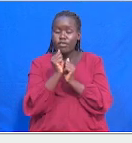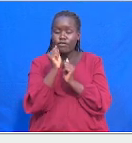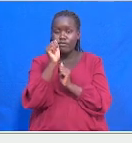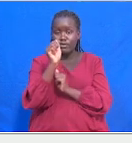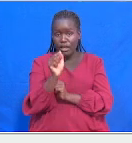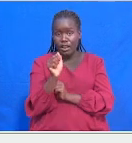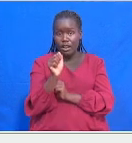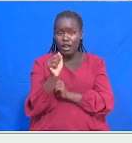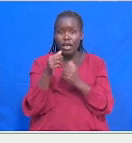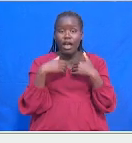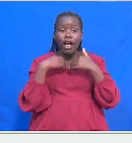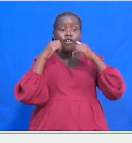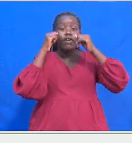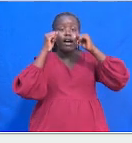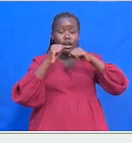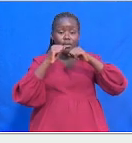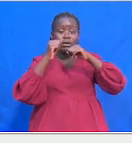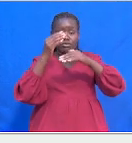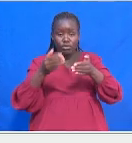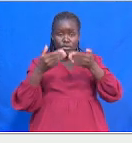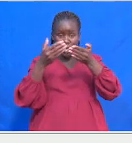2015. I have a sale agreement I'll give you with this picture.